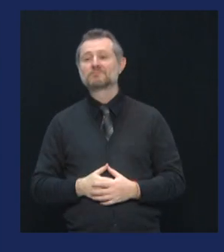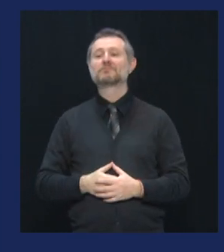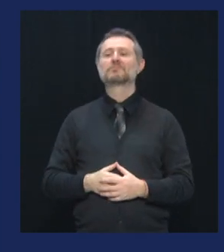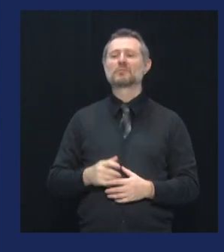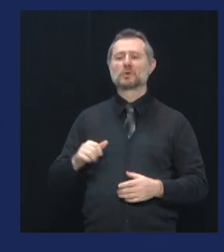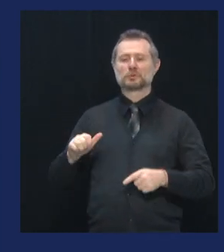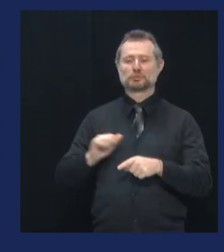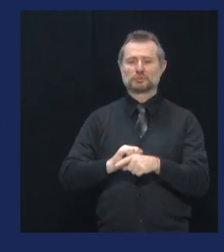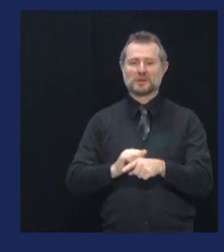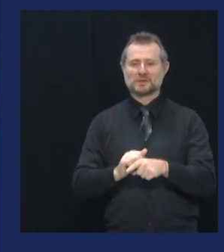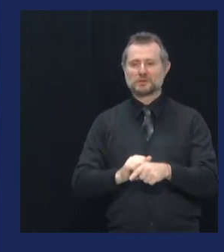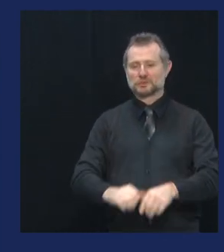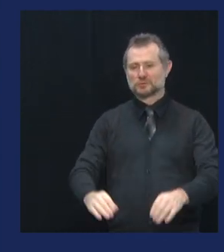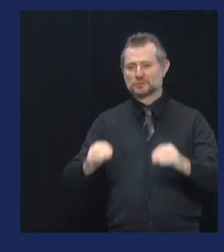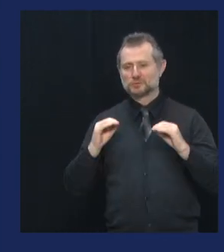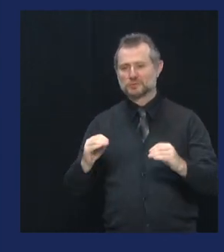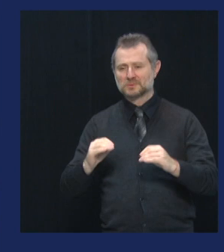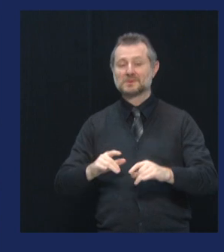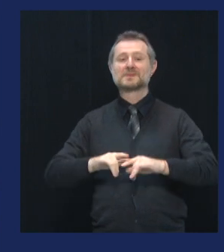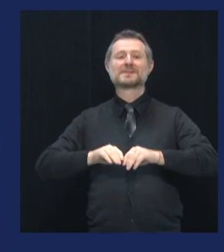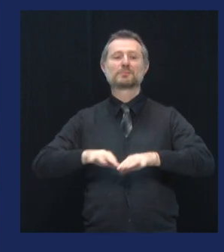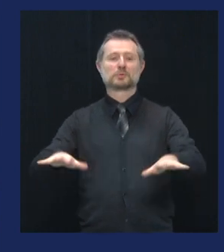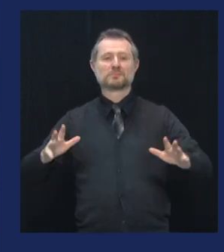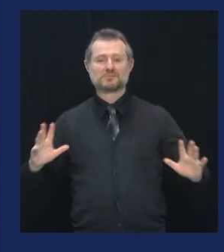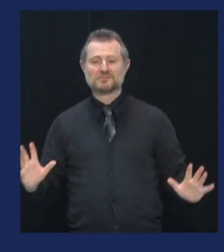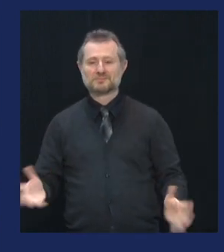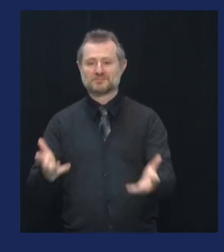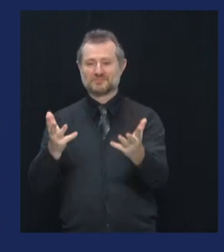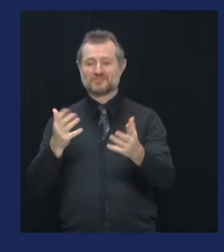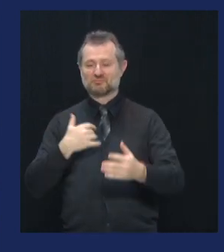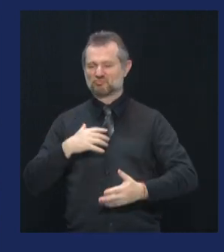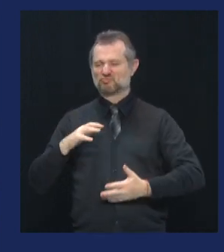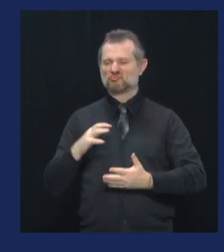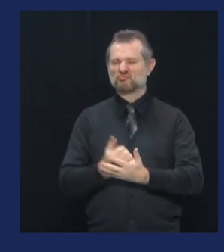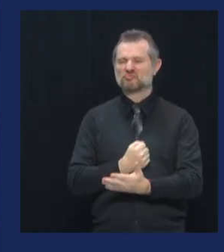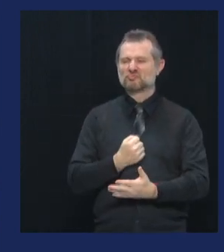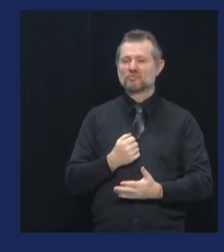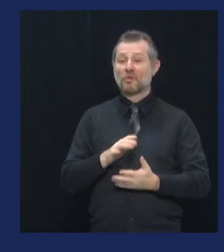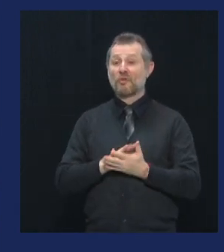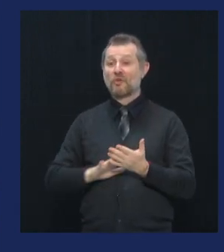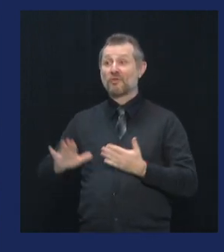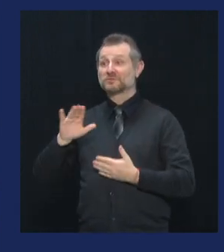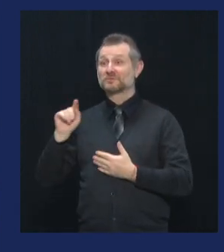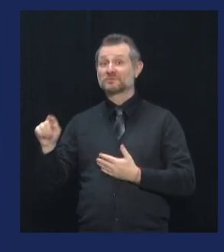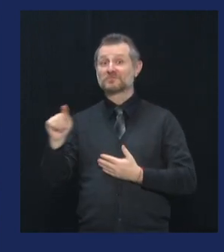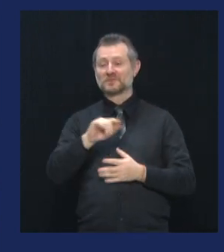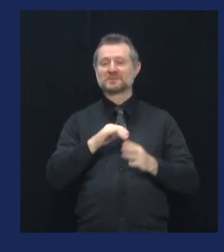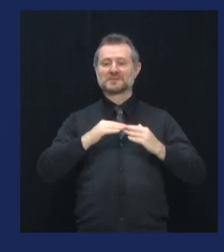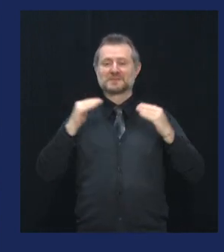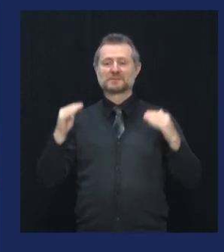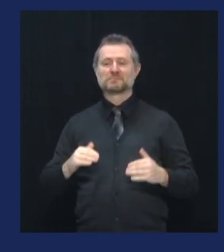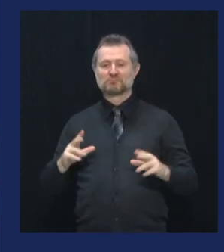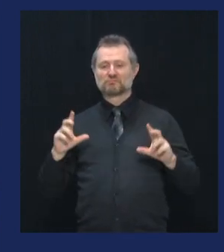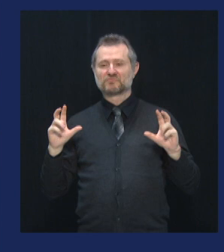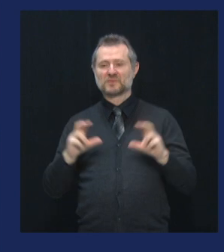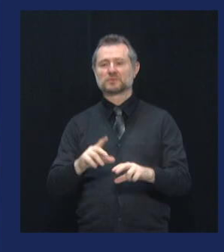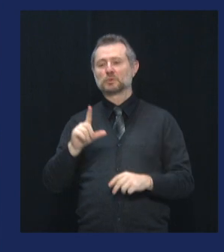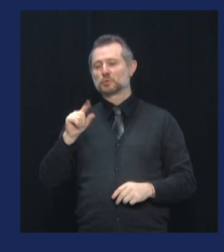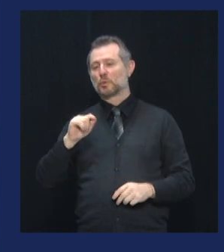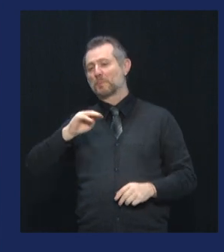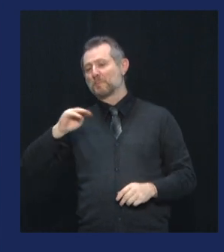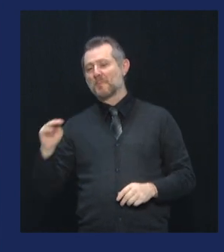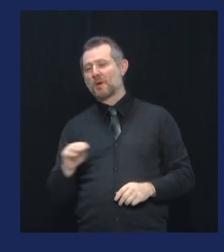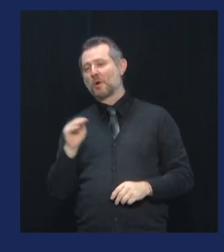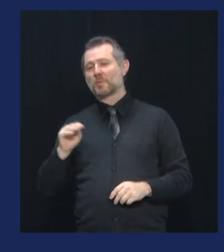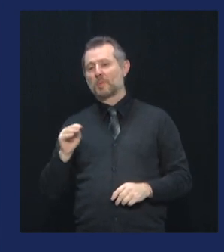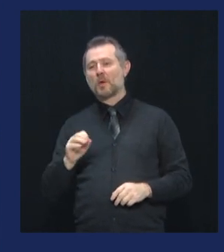workforce. We are leveraging our public higher education system by investing $20 million in a new offshore wind